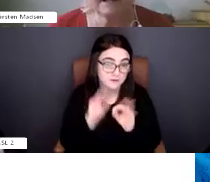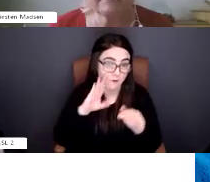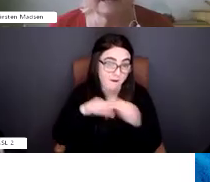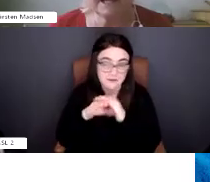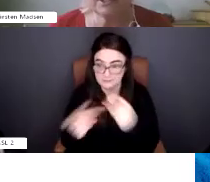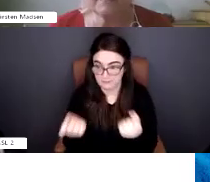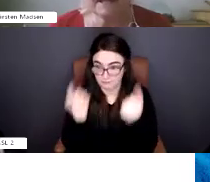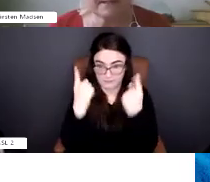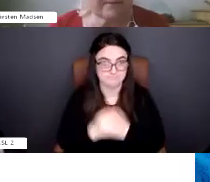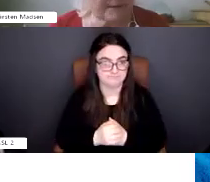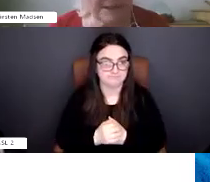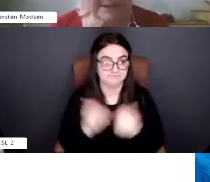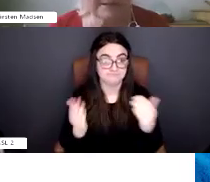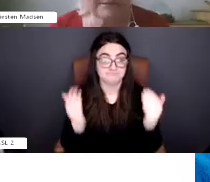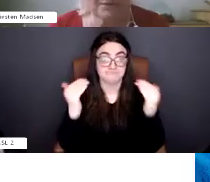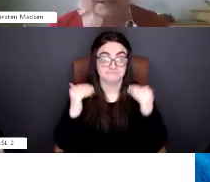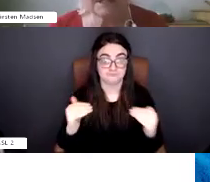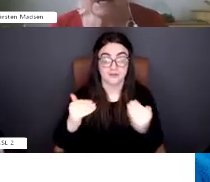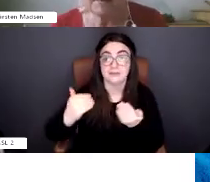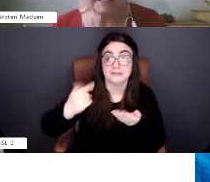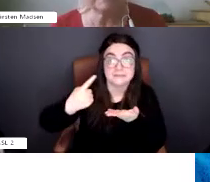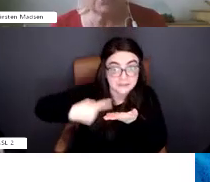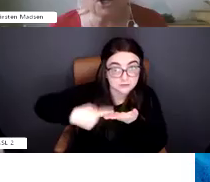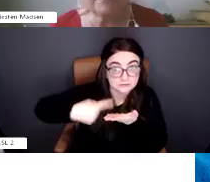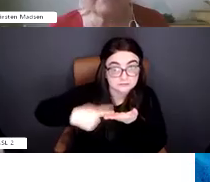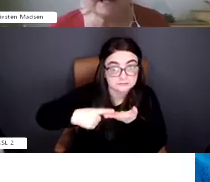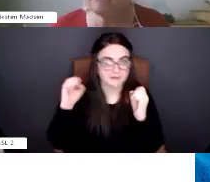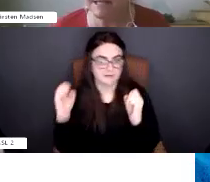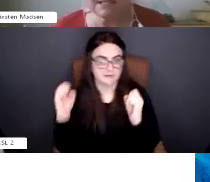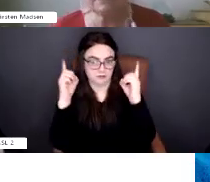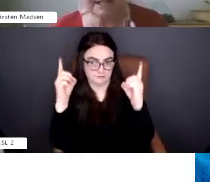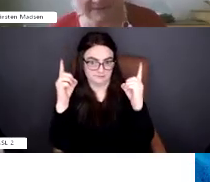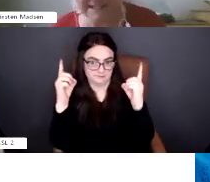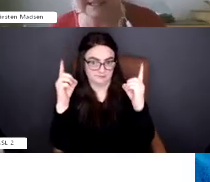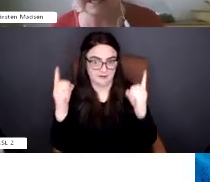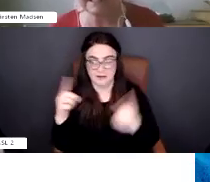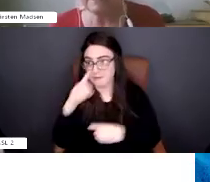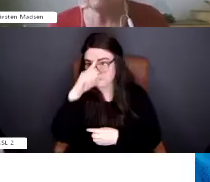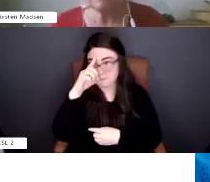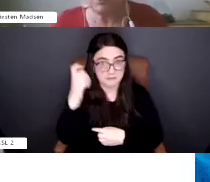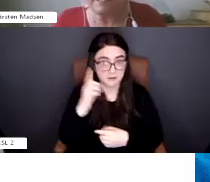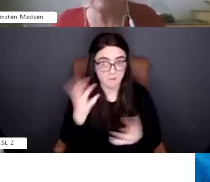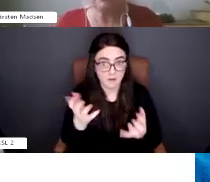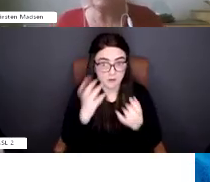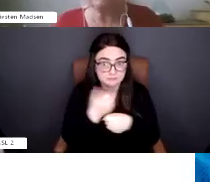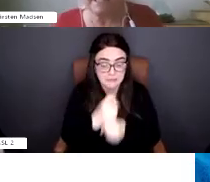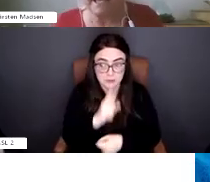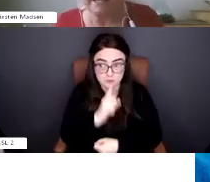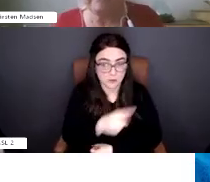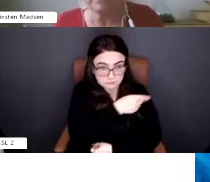and clarification. And this is really, really important because there are developmental differences between